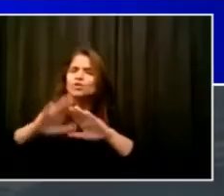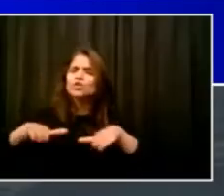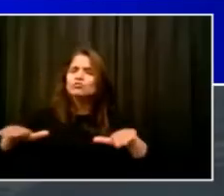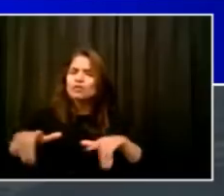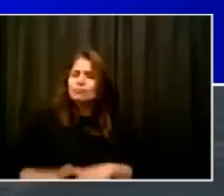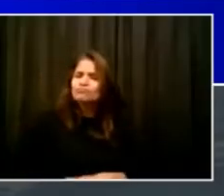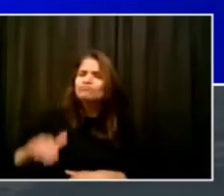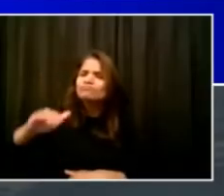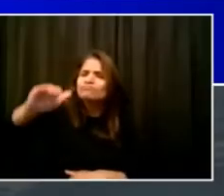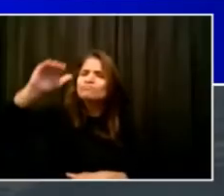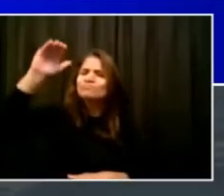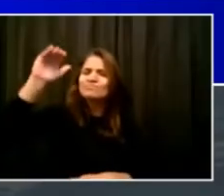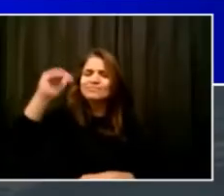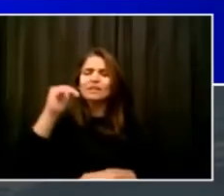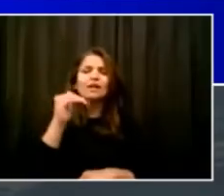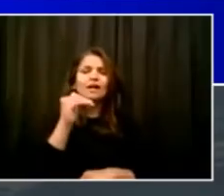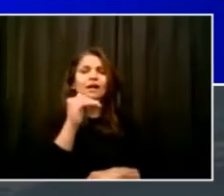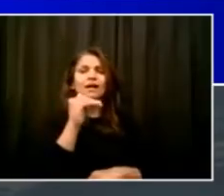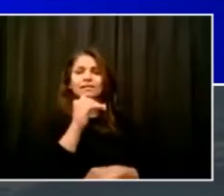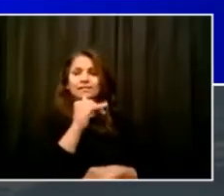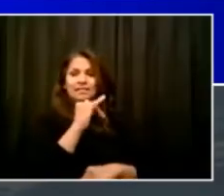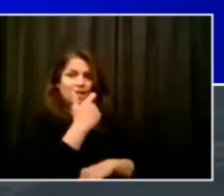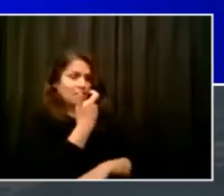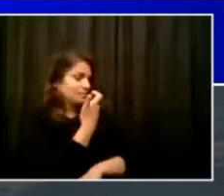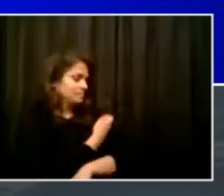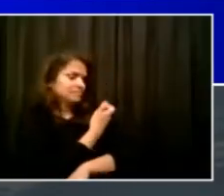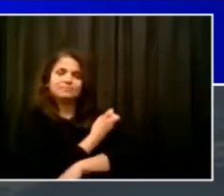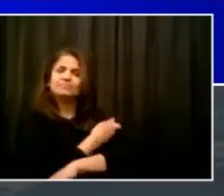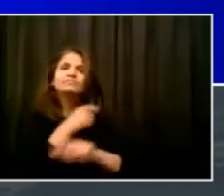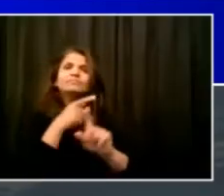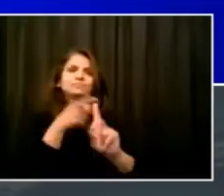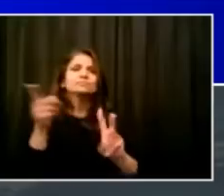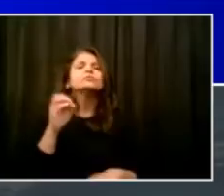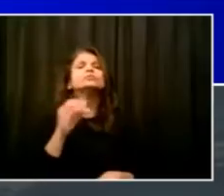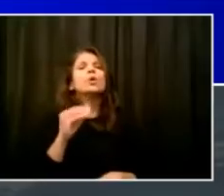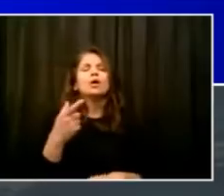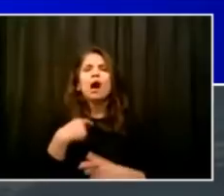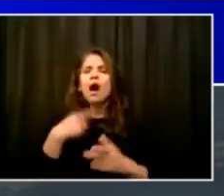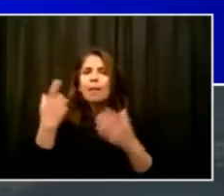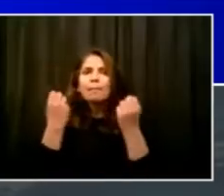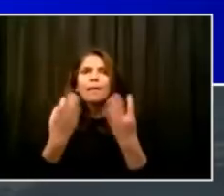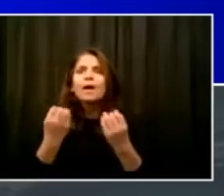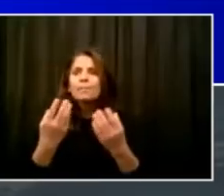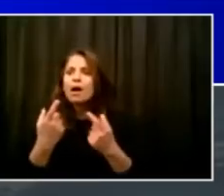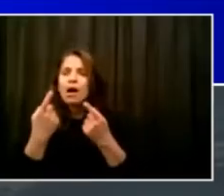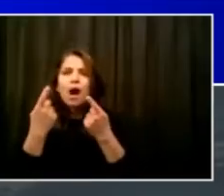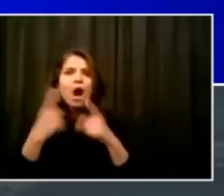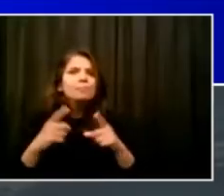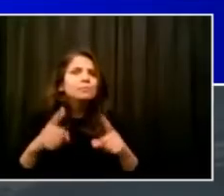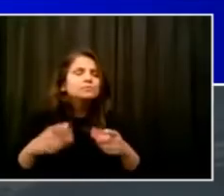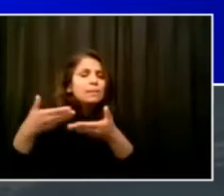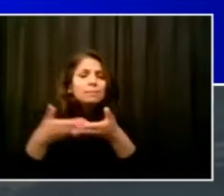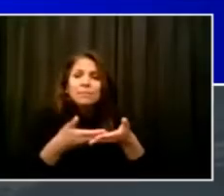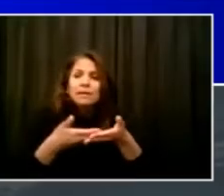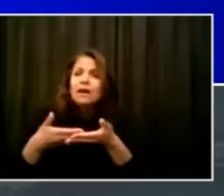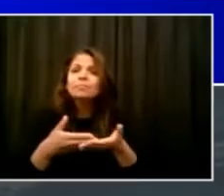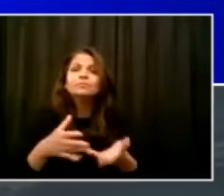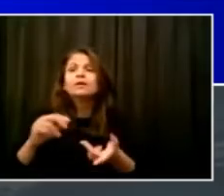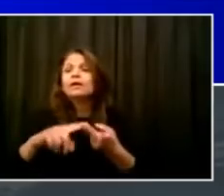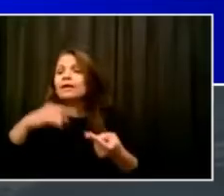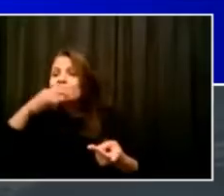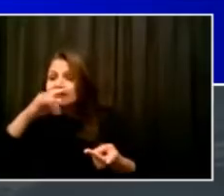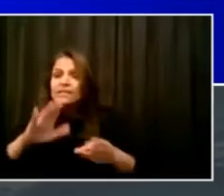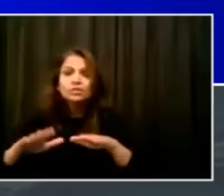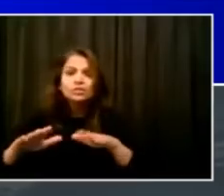obvious. Doctors' offices have been closed in so many cases. Families are staying home. We've had to focus on the